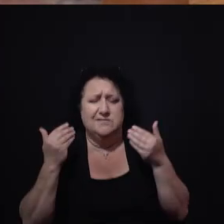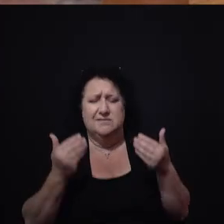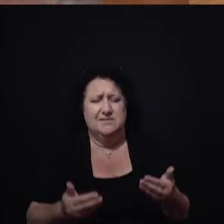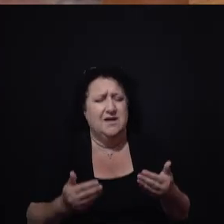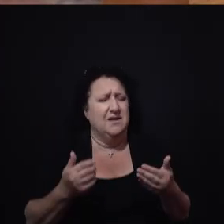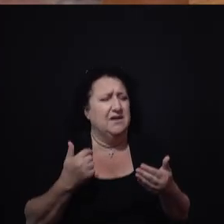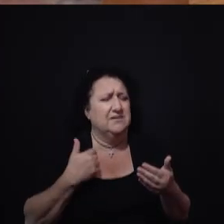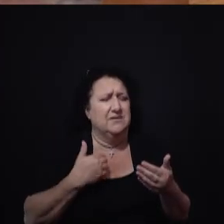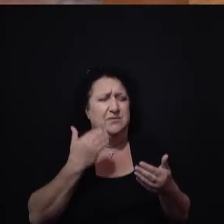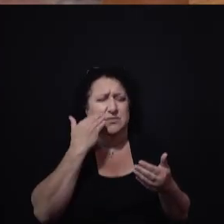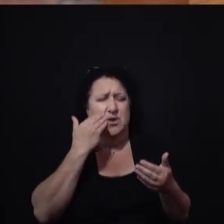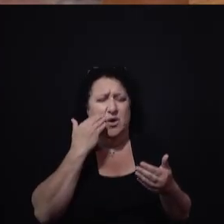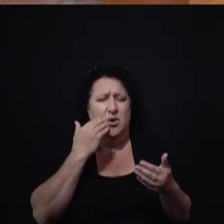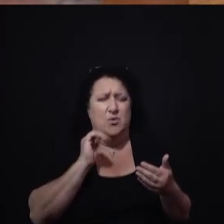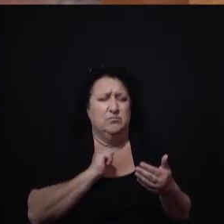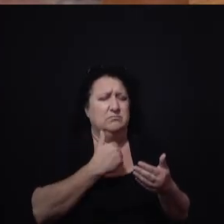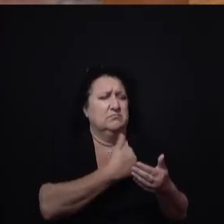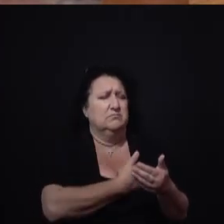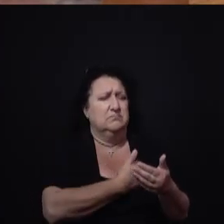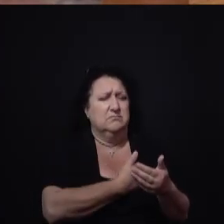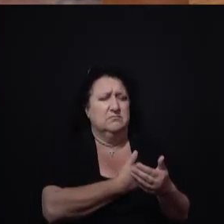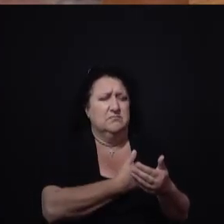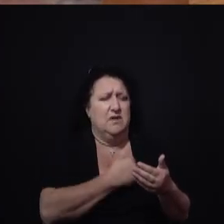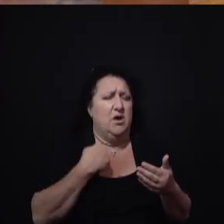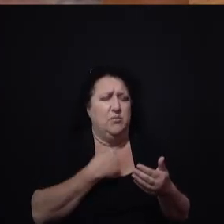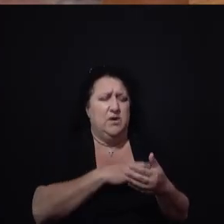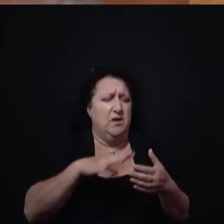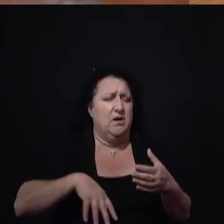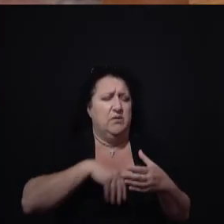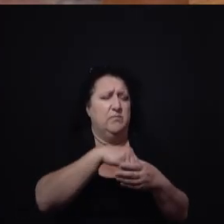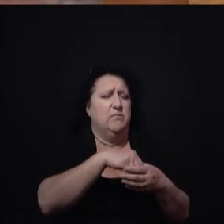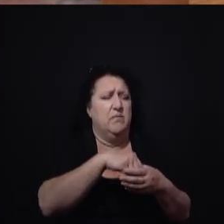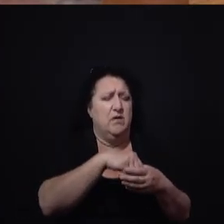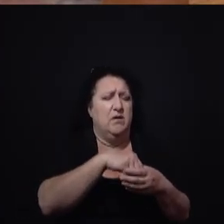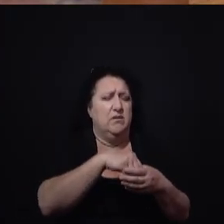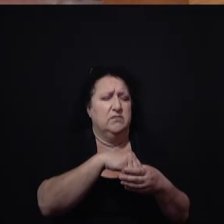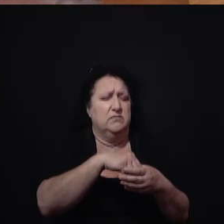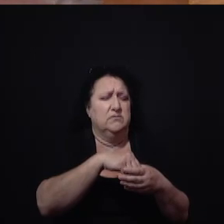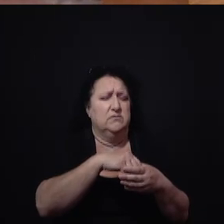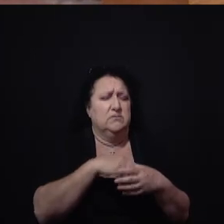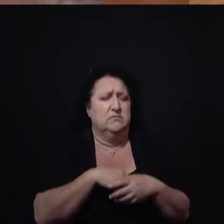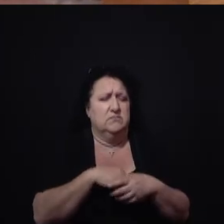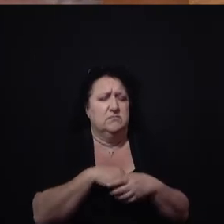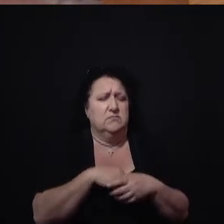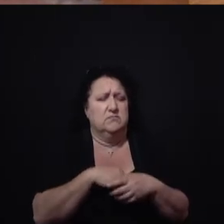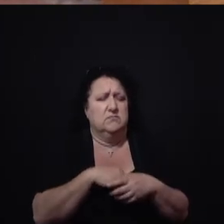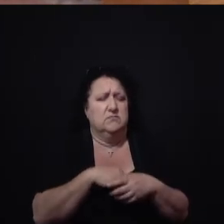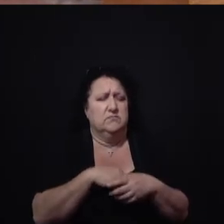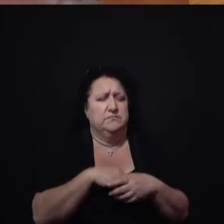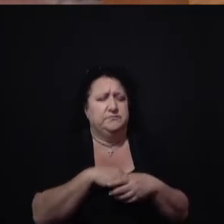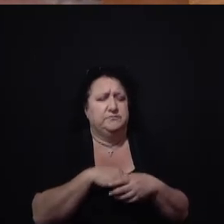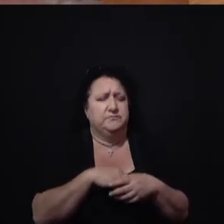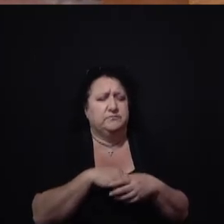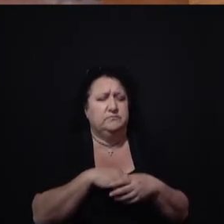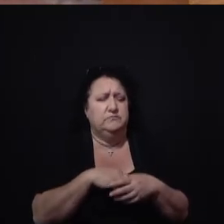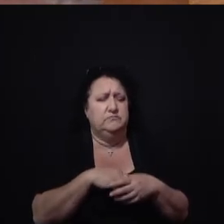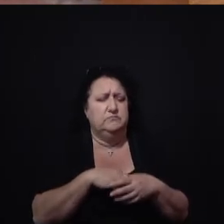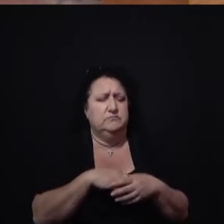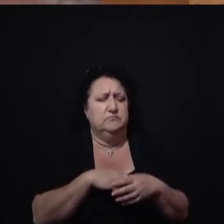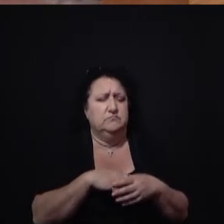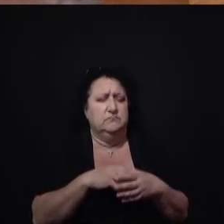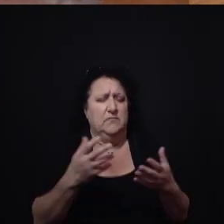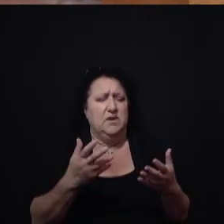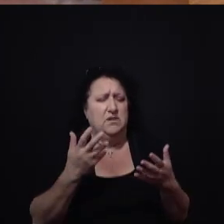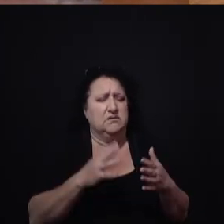your plan, a plan of salvation, a plan for hope, a plan for truth